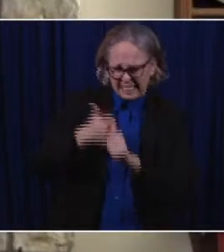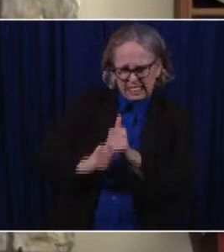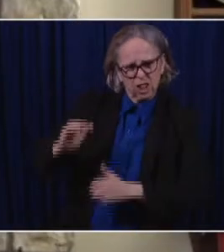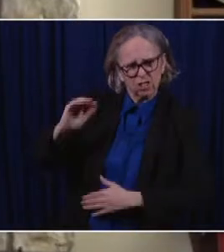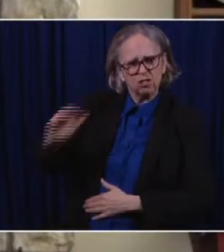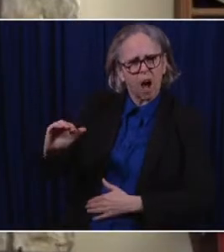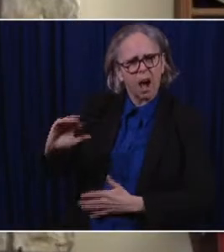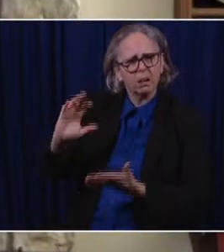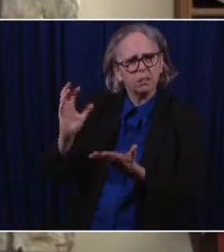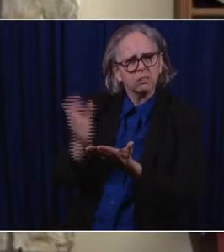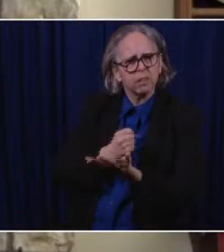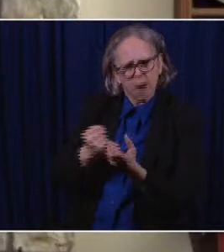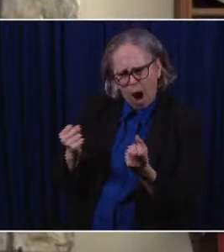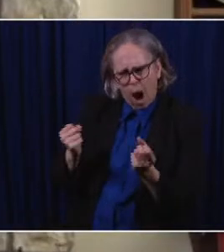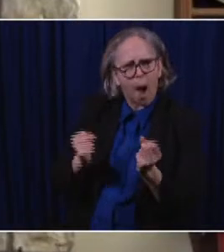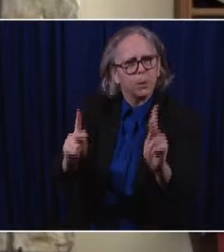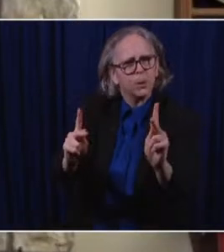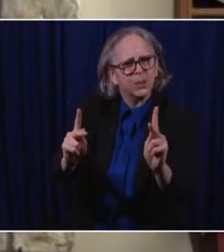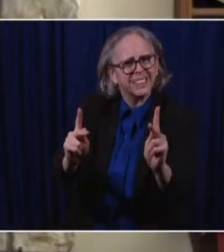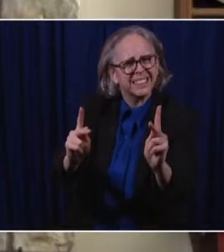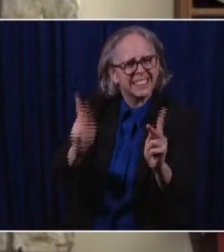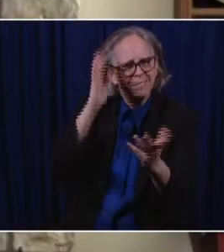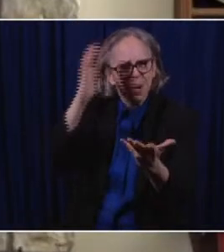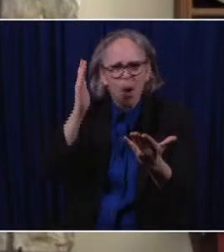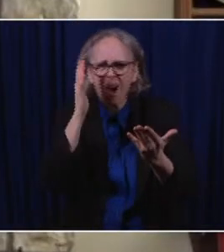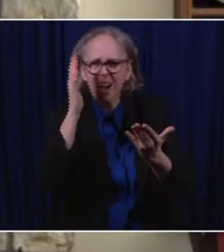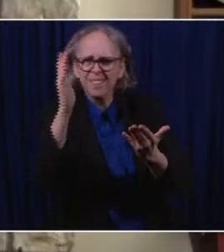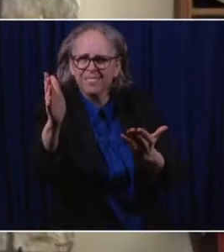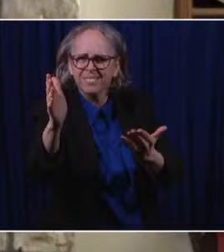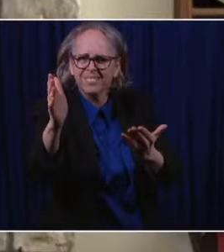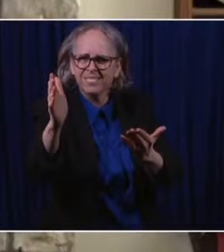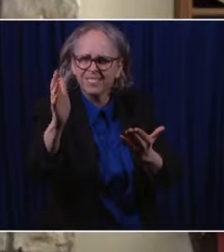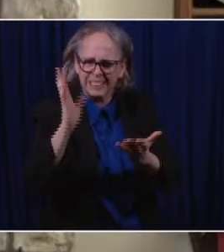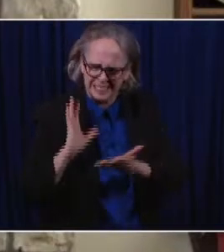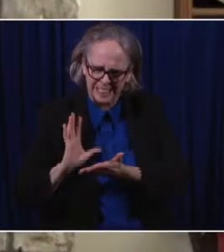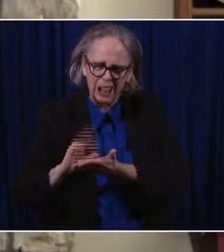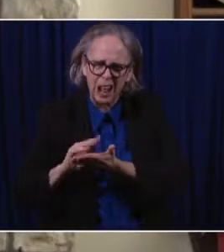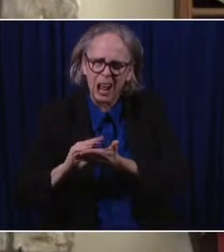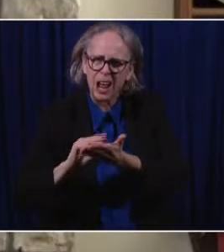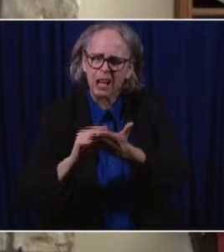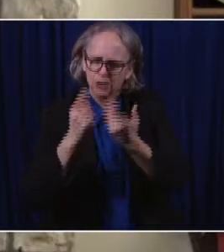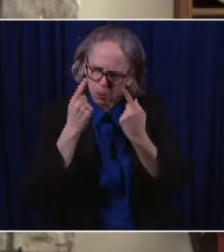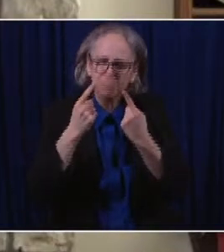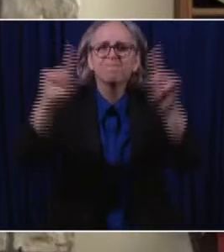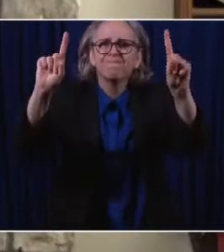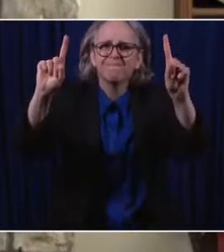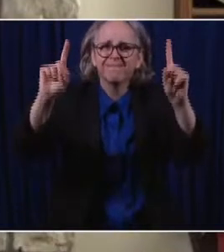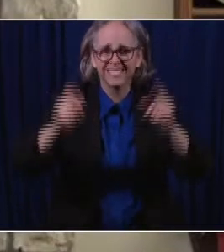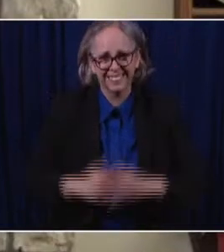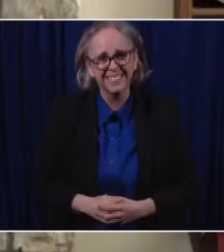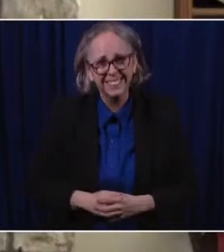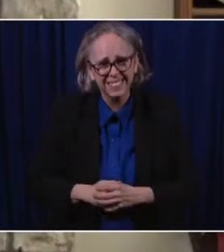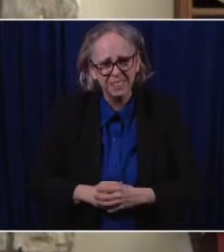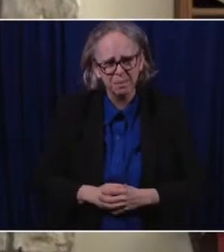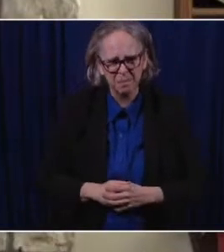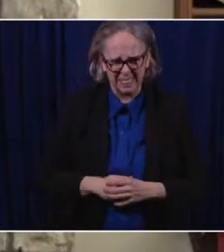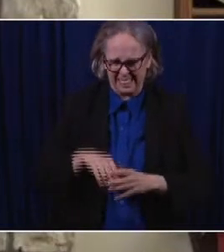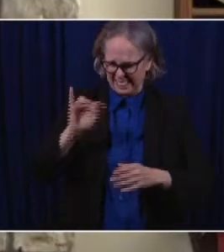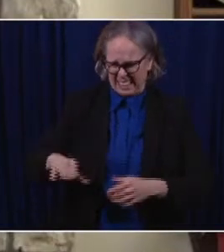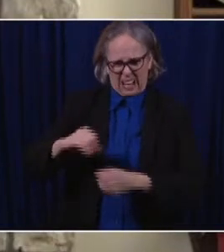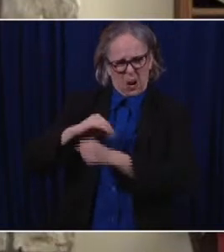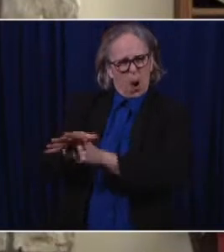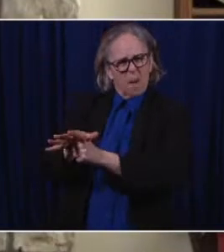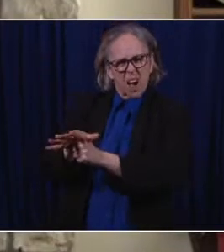her full God-given potential. And we cannot allow this pandemic to get in the way for their ability